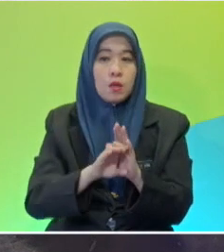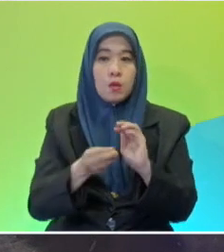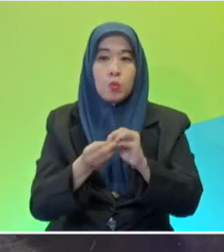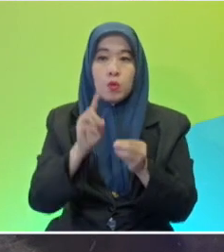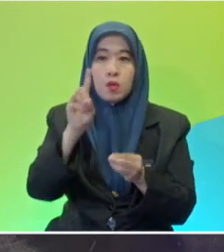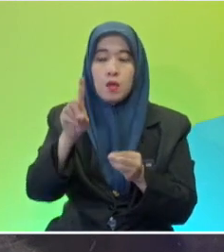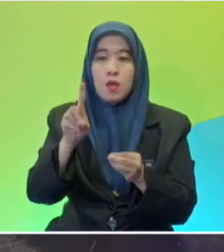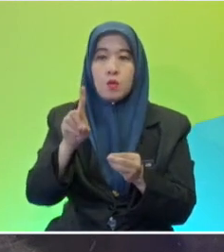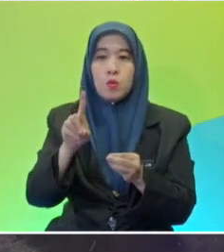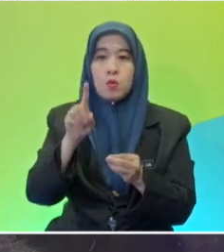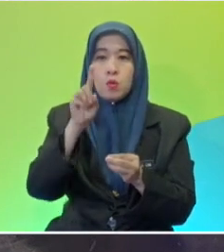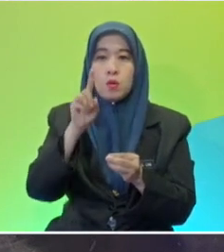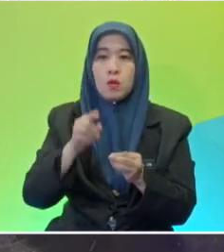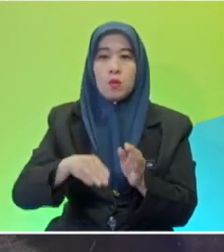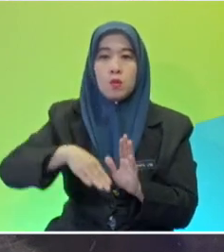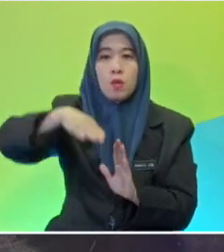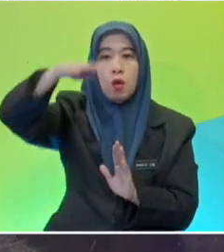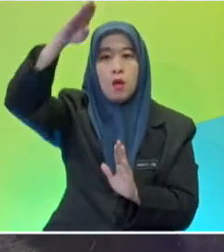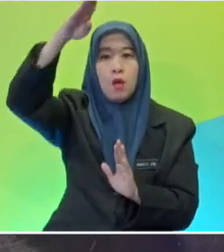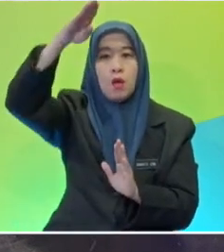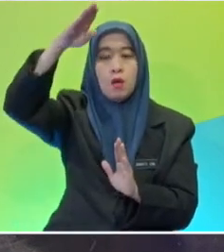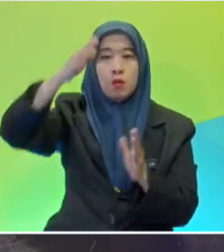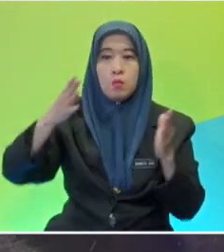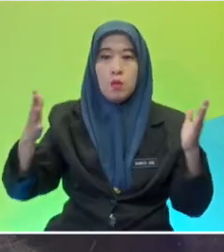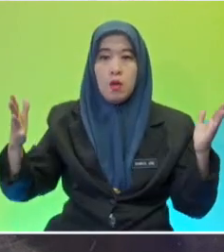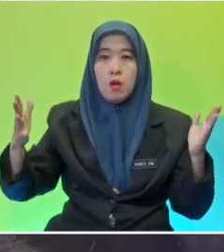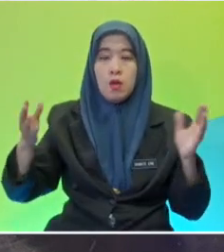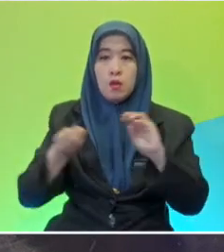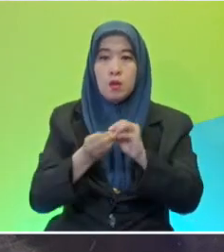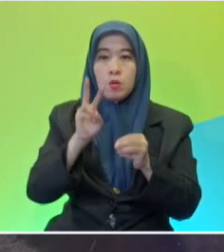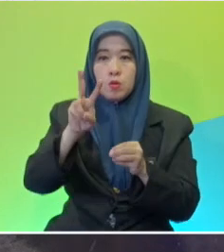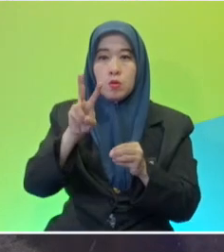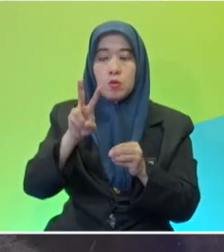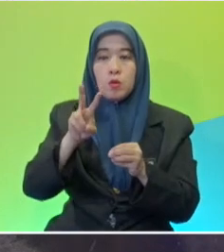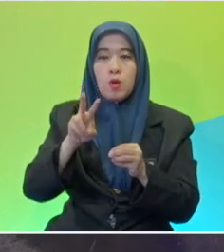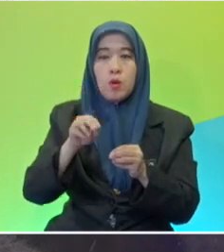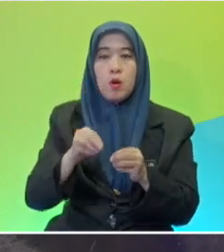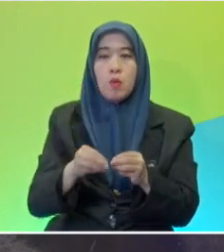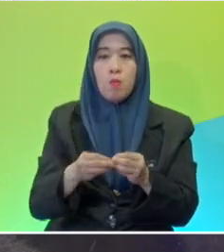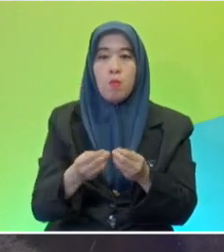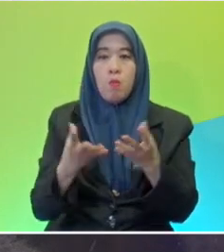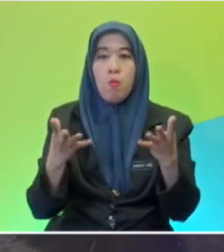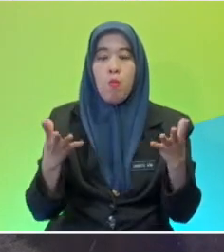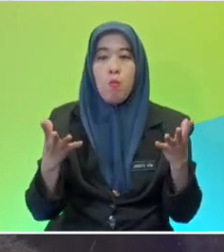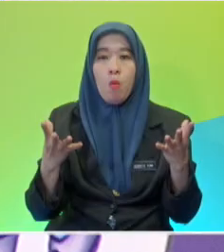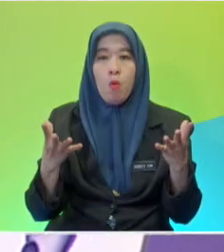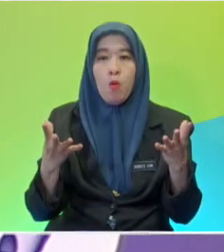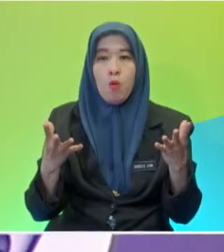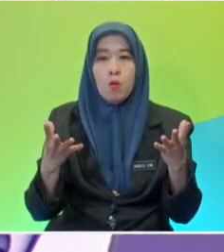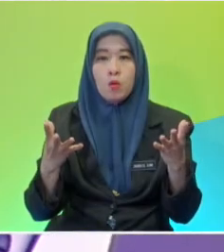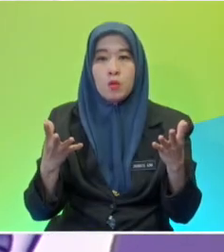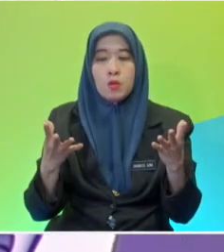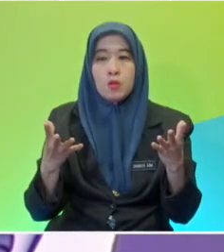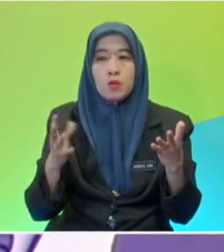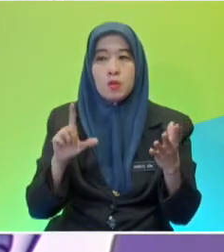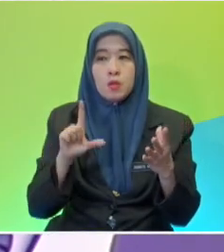so it grows taller. Okay. Number 2, I see there are more leaves. Yes. Okay. So from the start, then to the